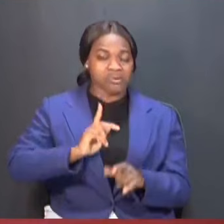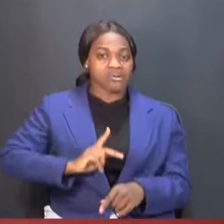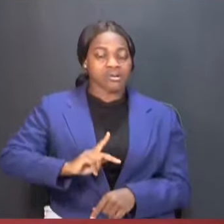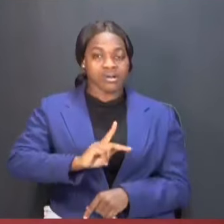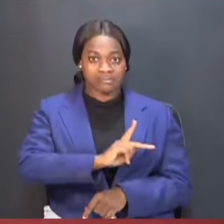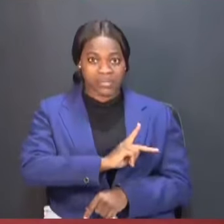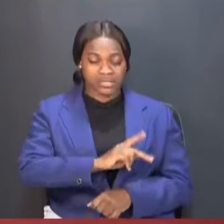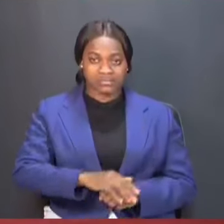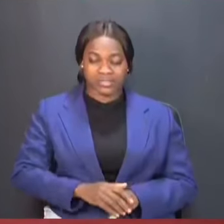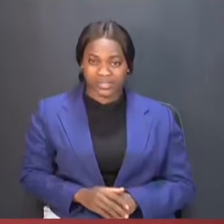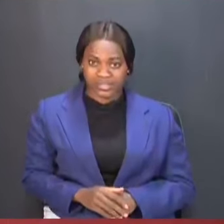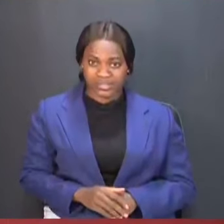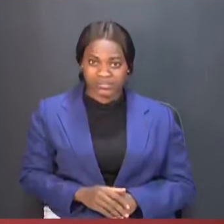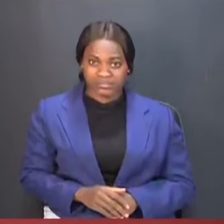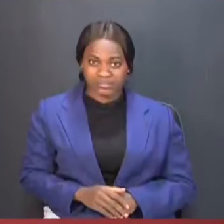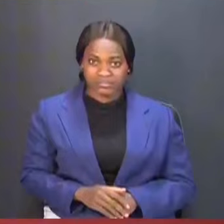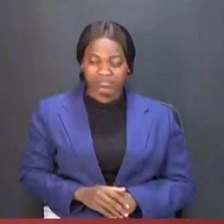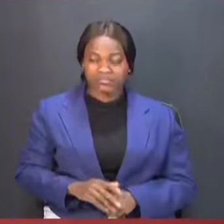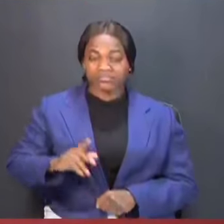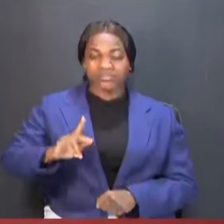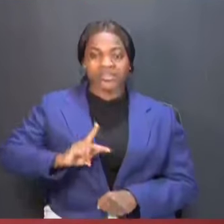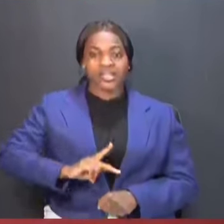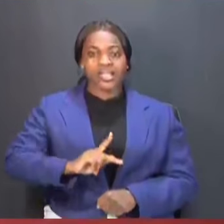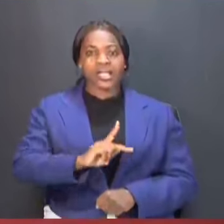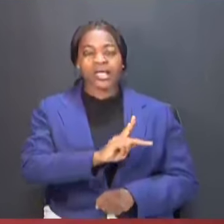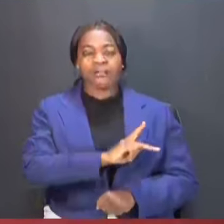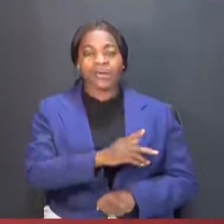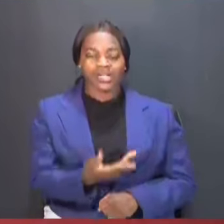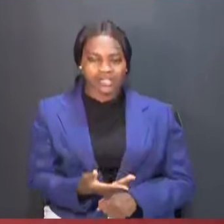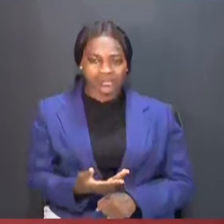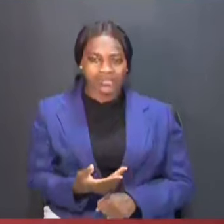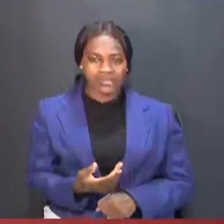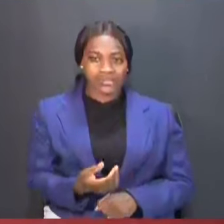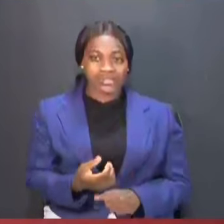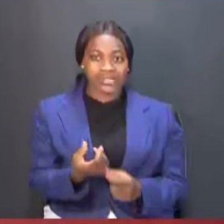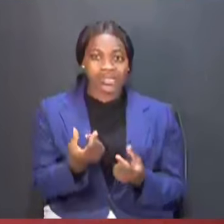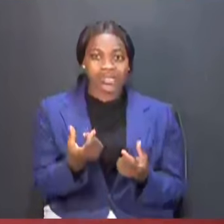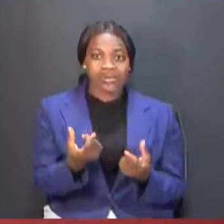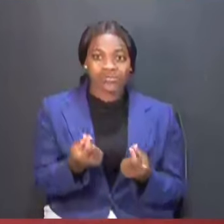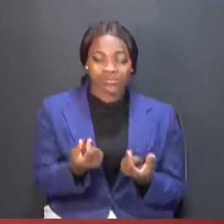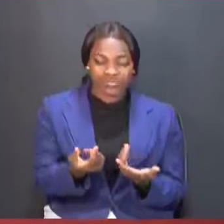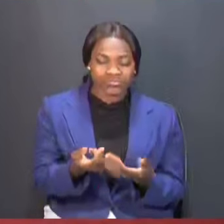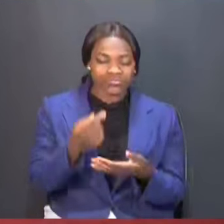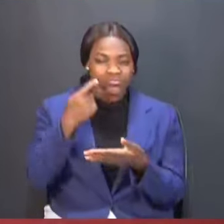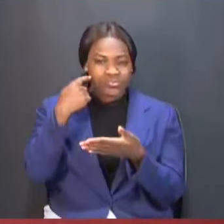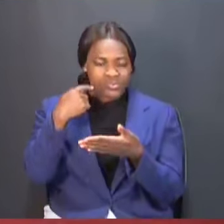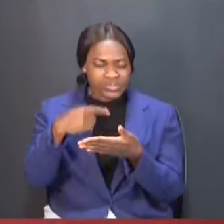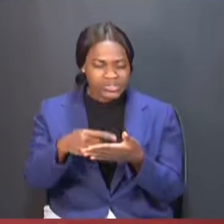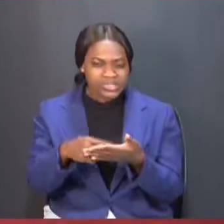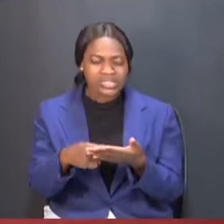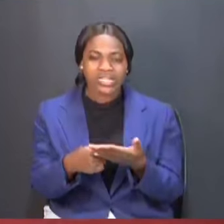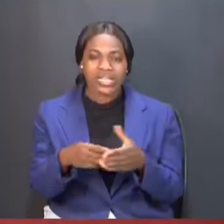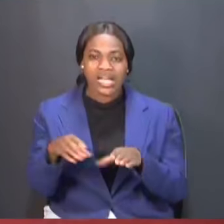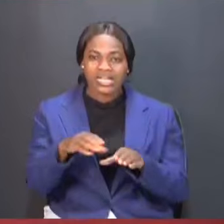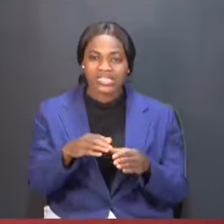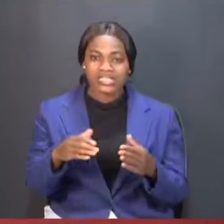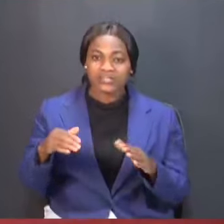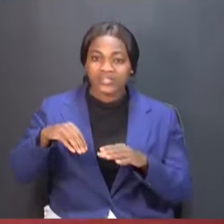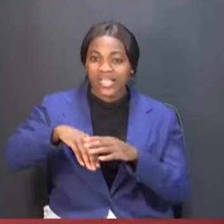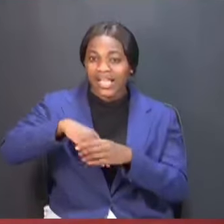Parliament may therefore exercise its contempt jurisdiction over conduct occurring outside the presence of the